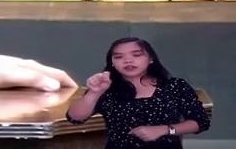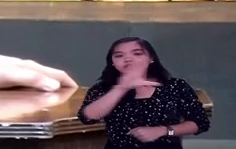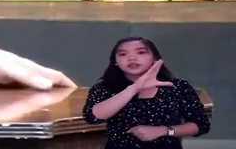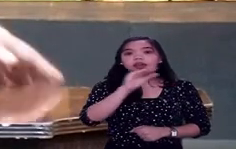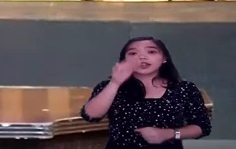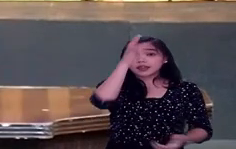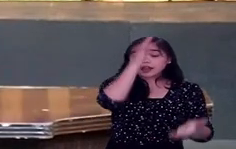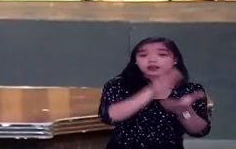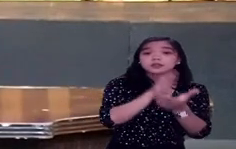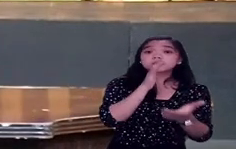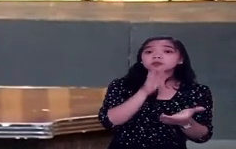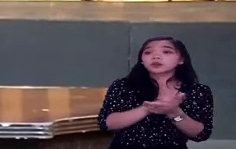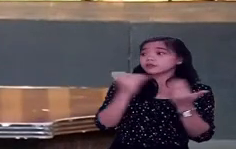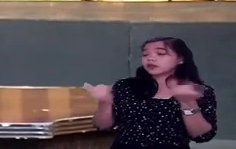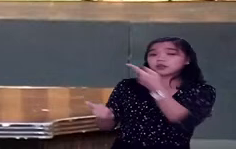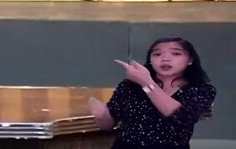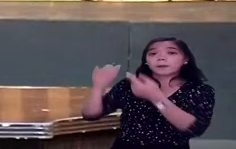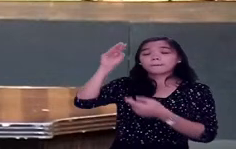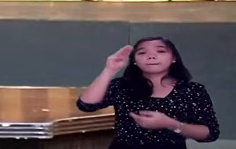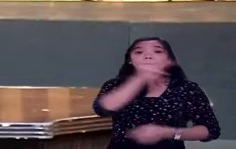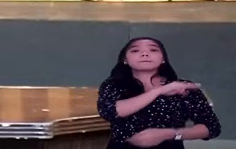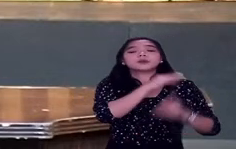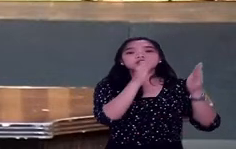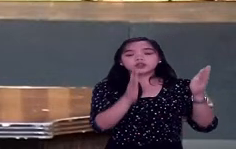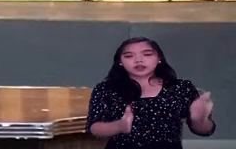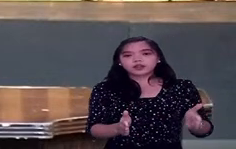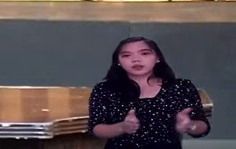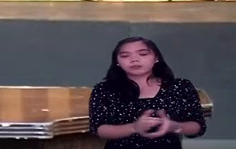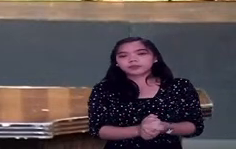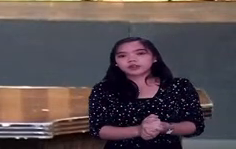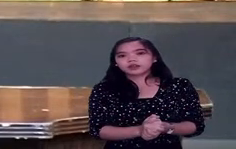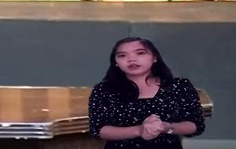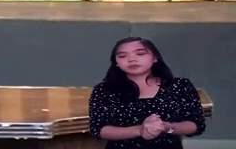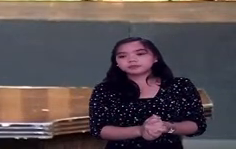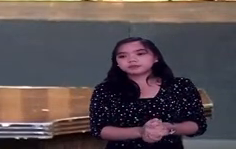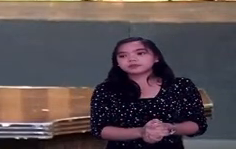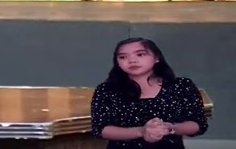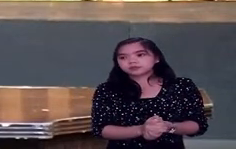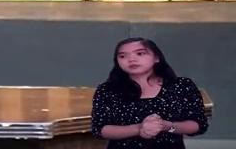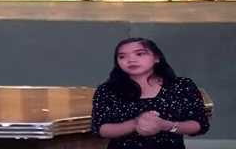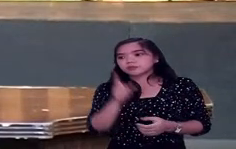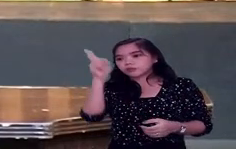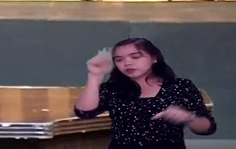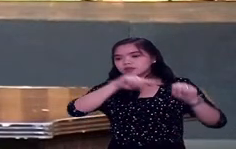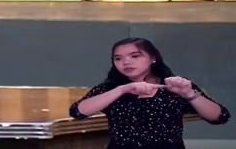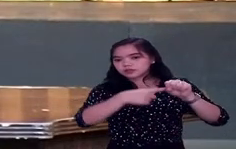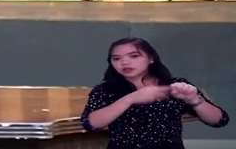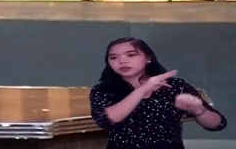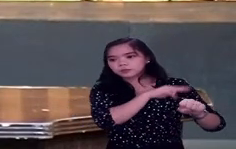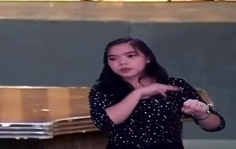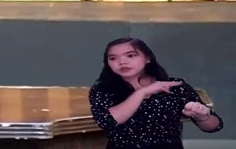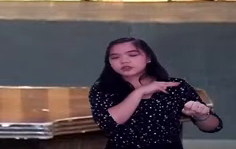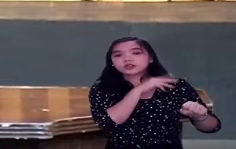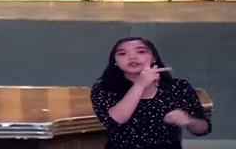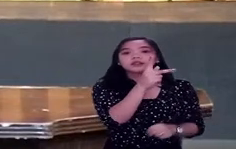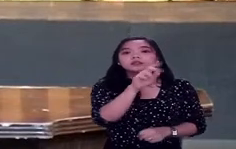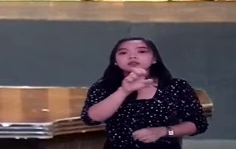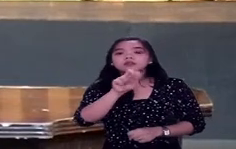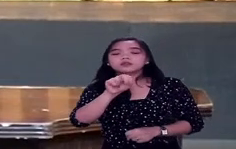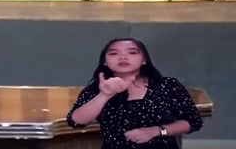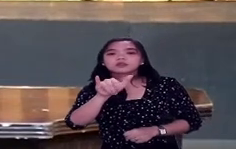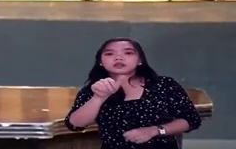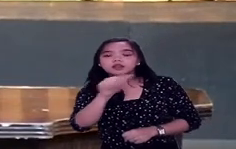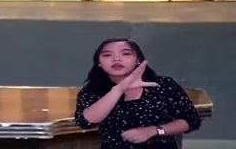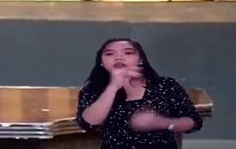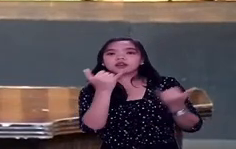and Pam were approved as BBI missionaries in May 1987 to Kenya. The Conerups served in Kenya until he